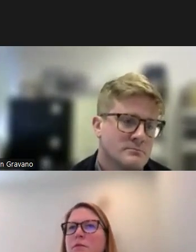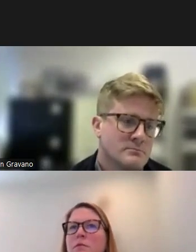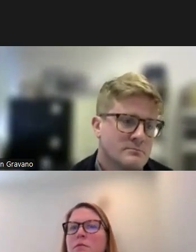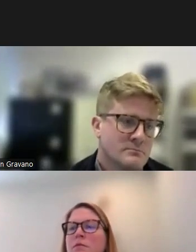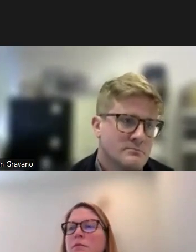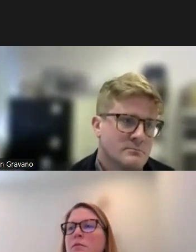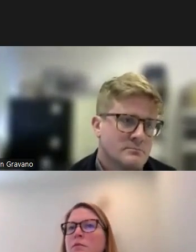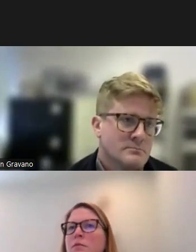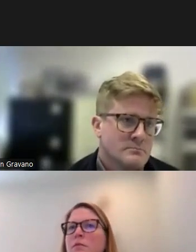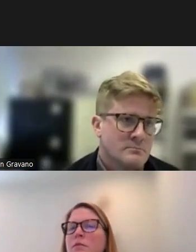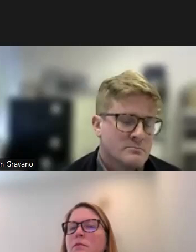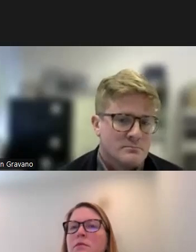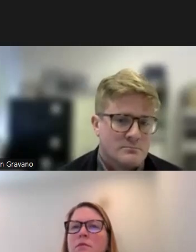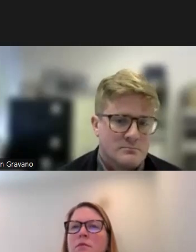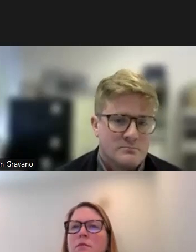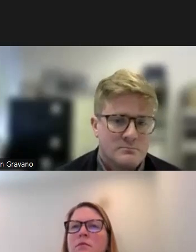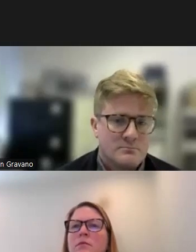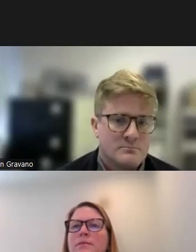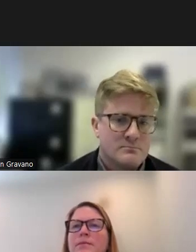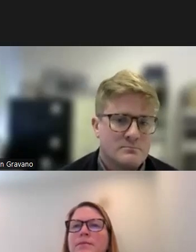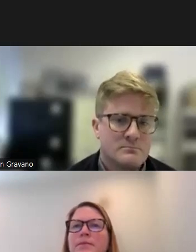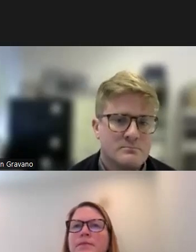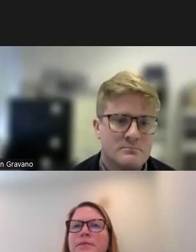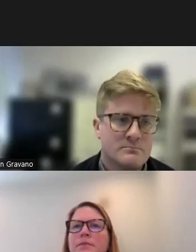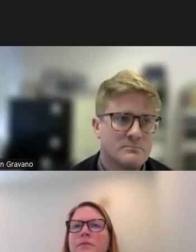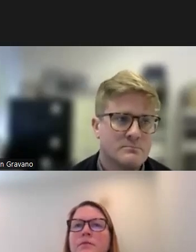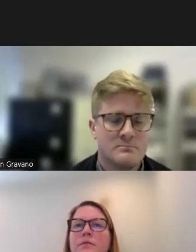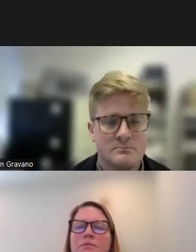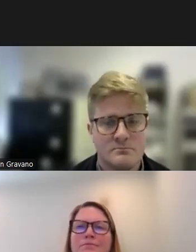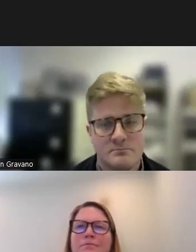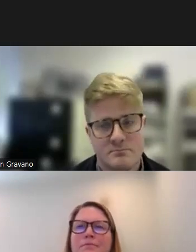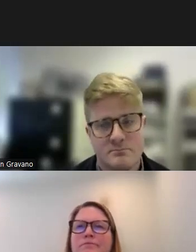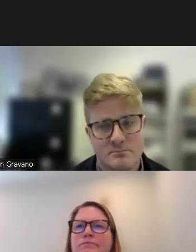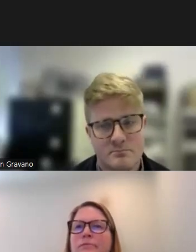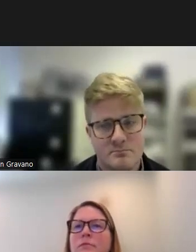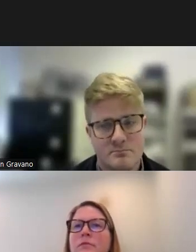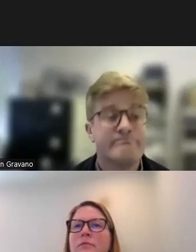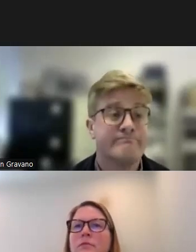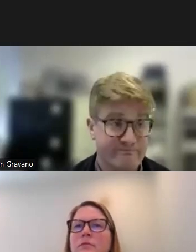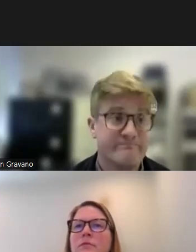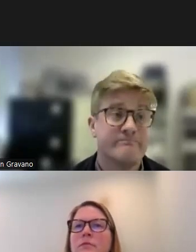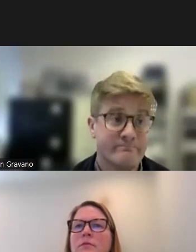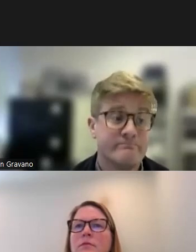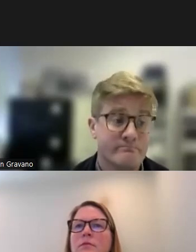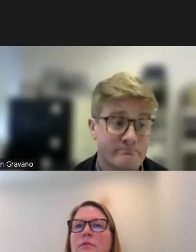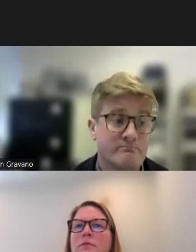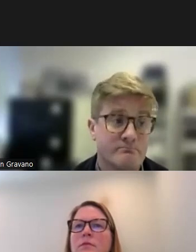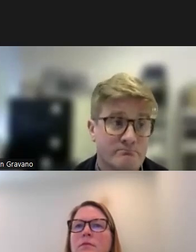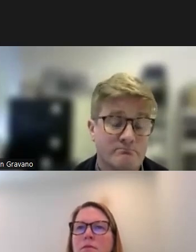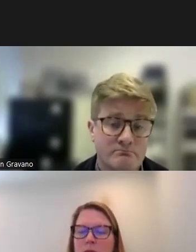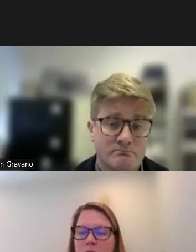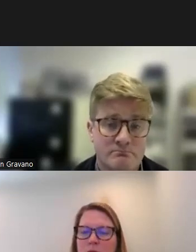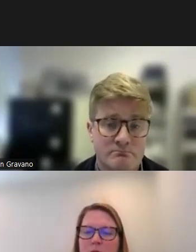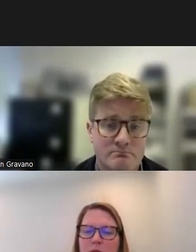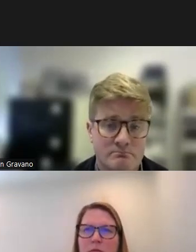Great. Yeah, and I could see, I definitely see the benefits. I also see, legal arguments against. But